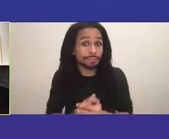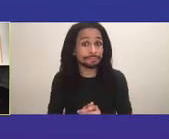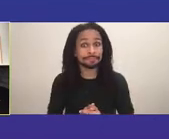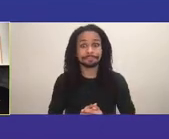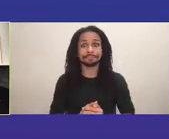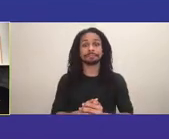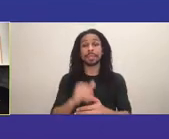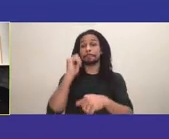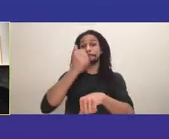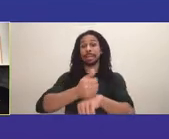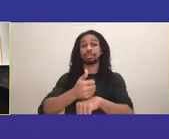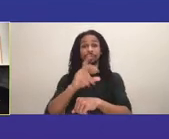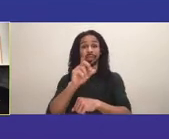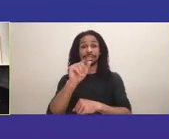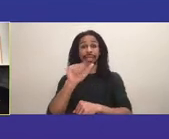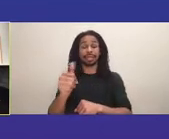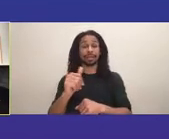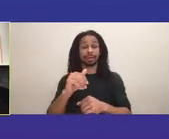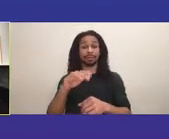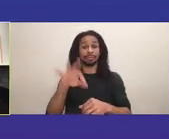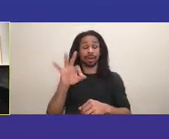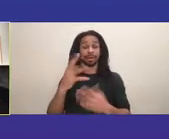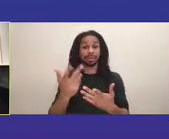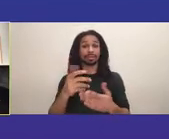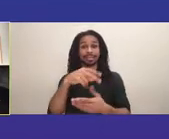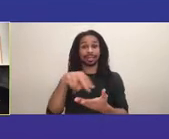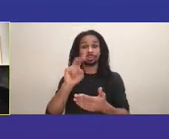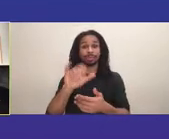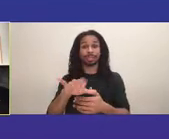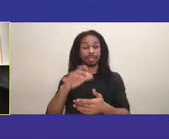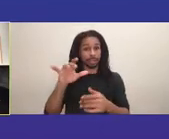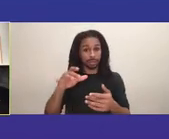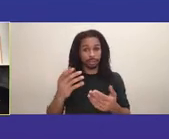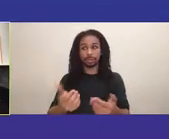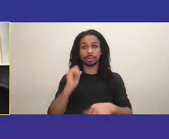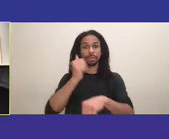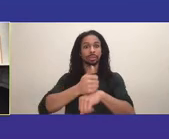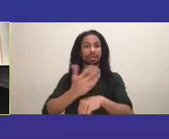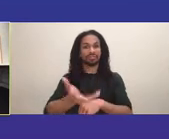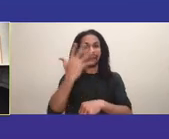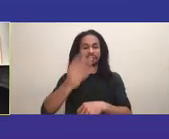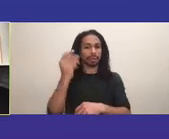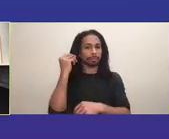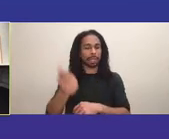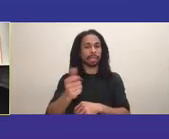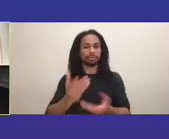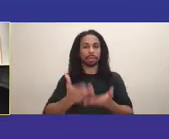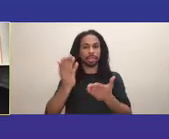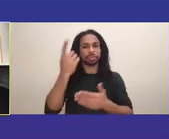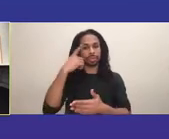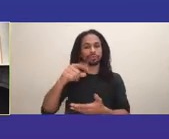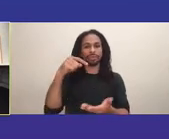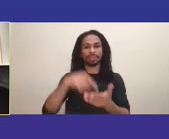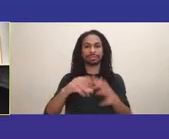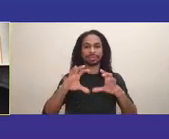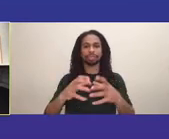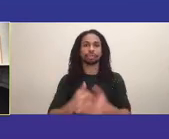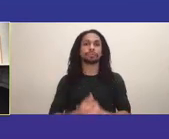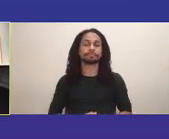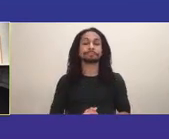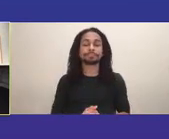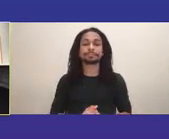Based on the data findings, Dance NYC has compiled 5 immediate recommendations for the sector.